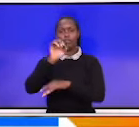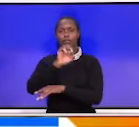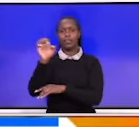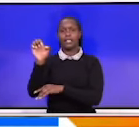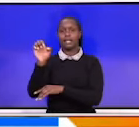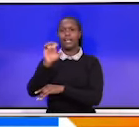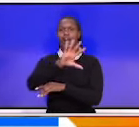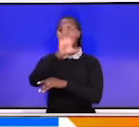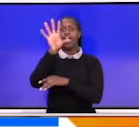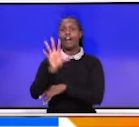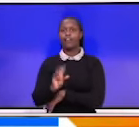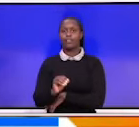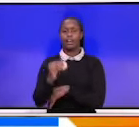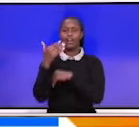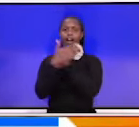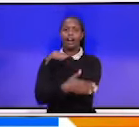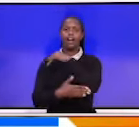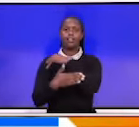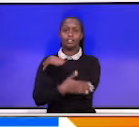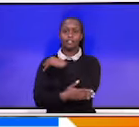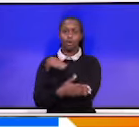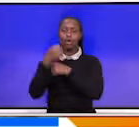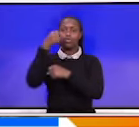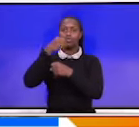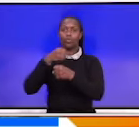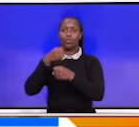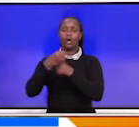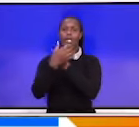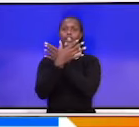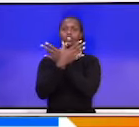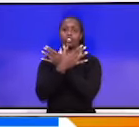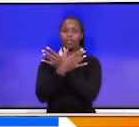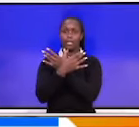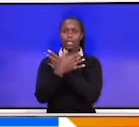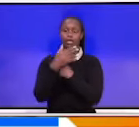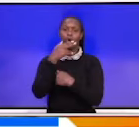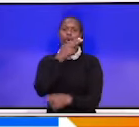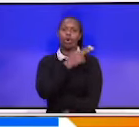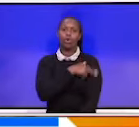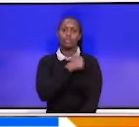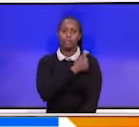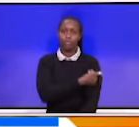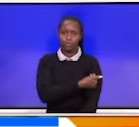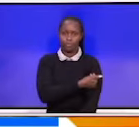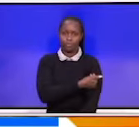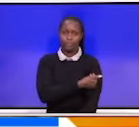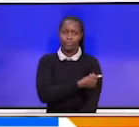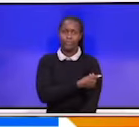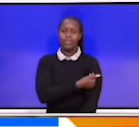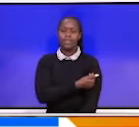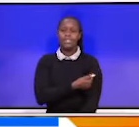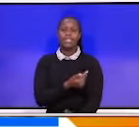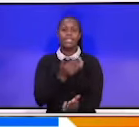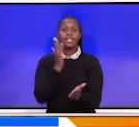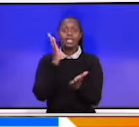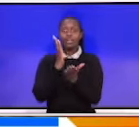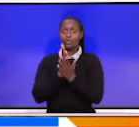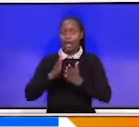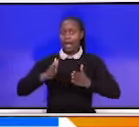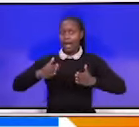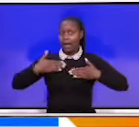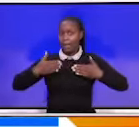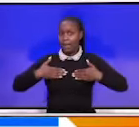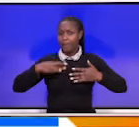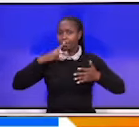African countries to work in Germany hospitals. I am delighted to report to